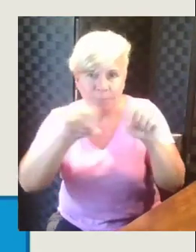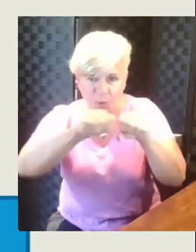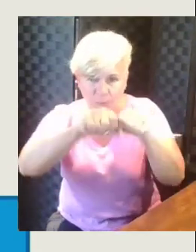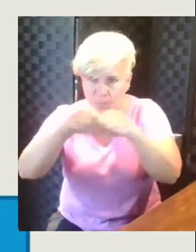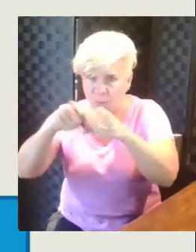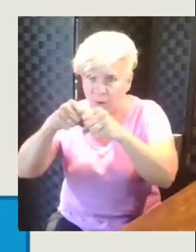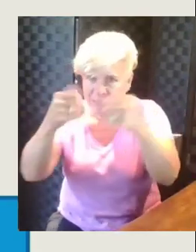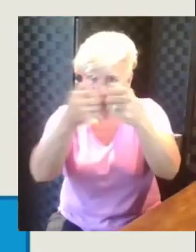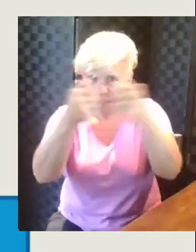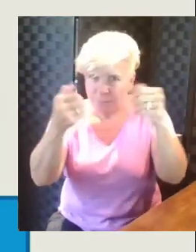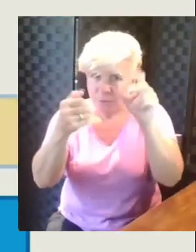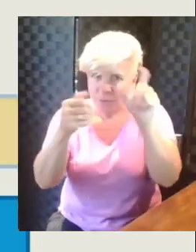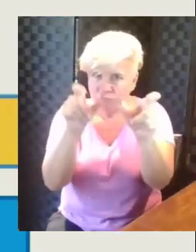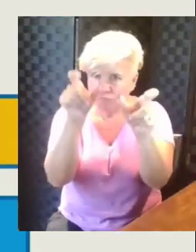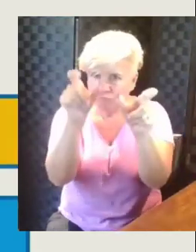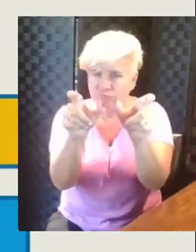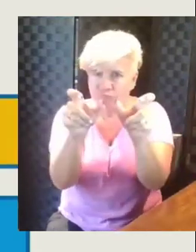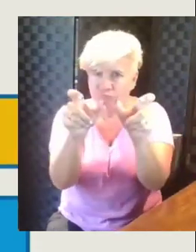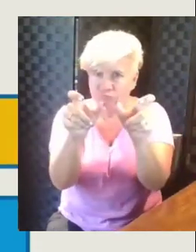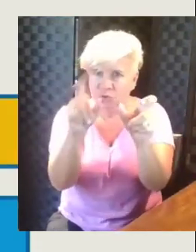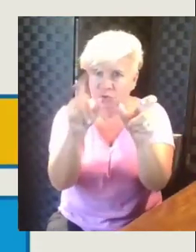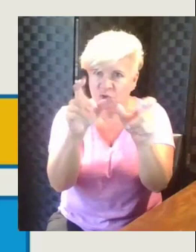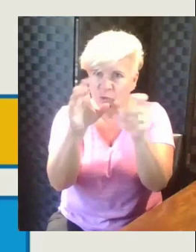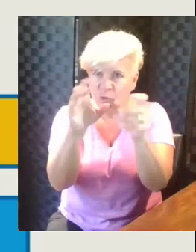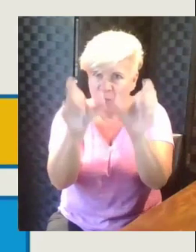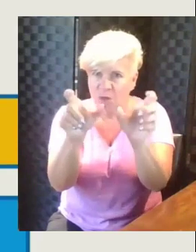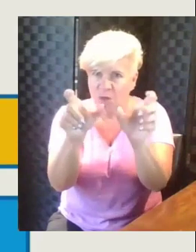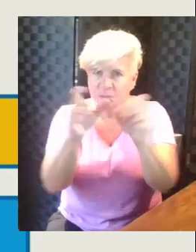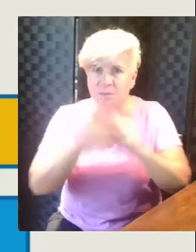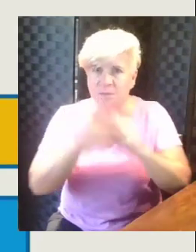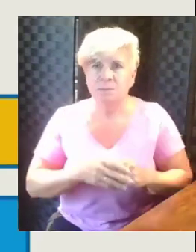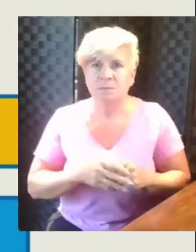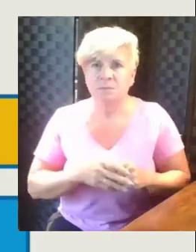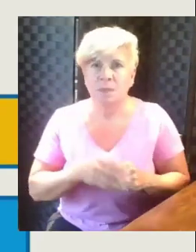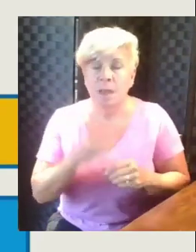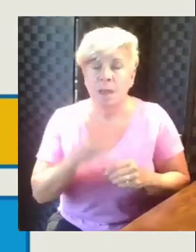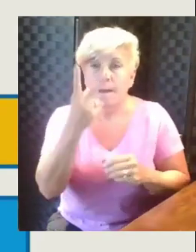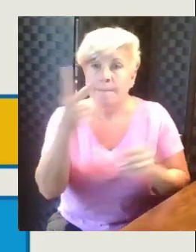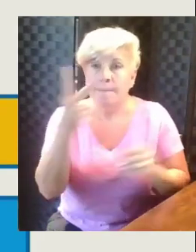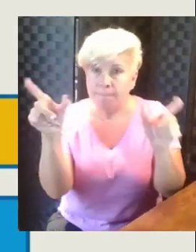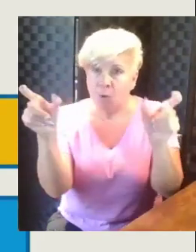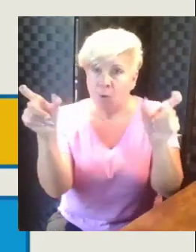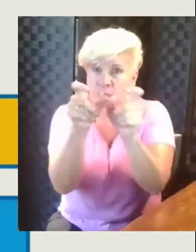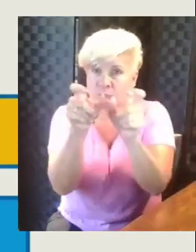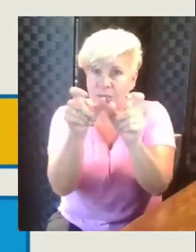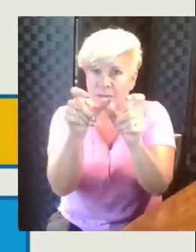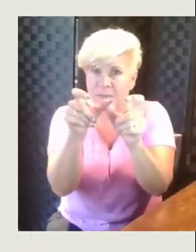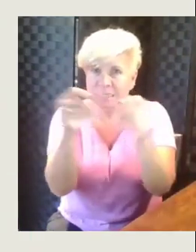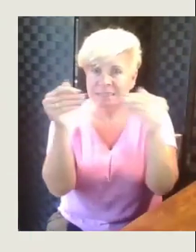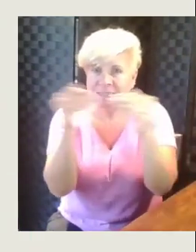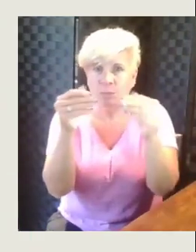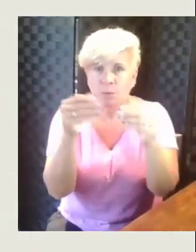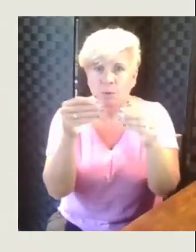2 parts, one part and the other part. Both together would make the whole piece.